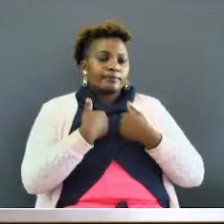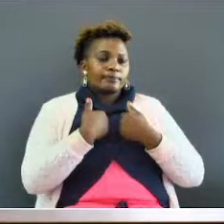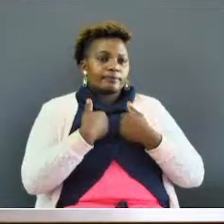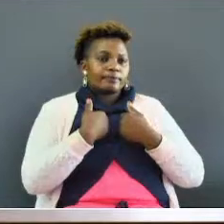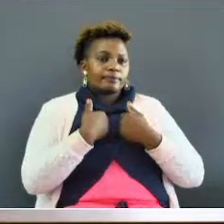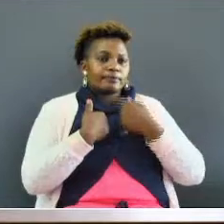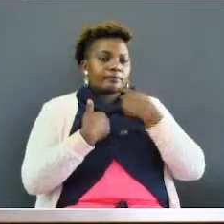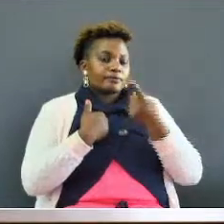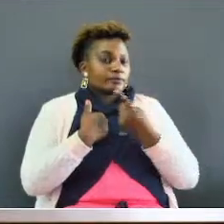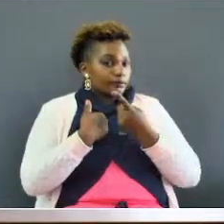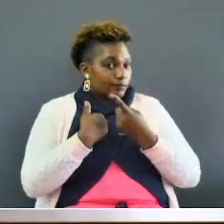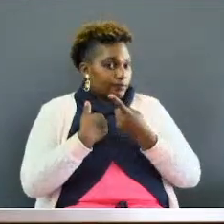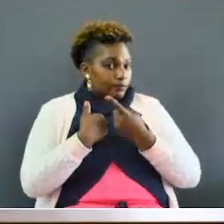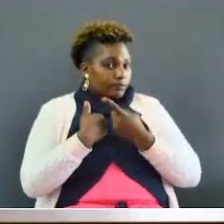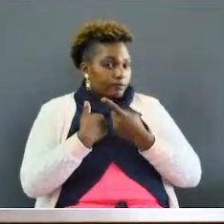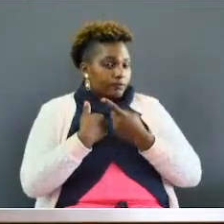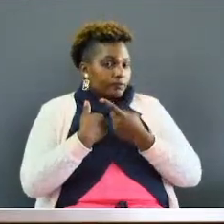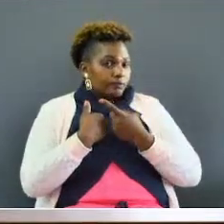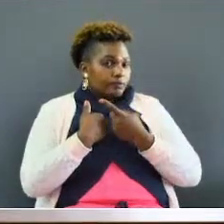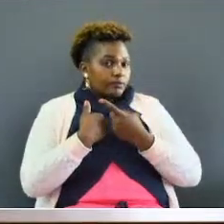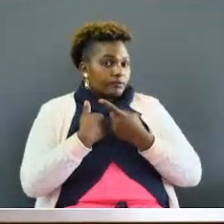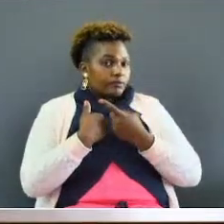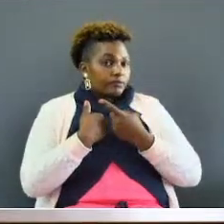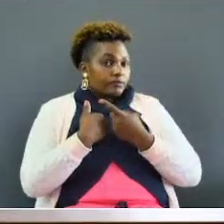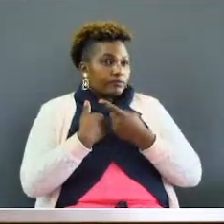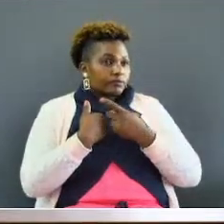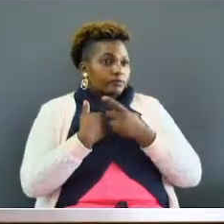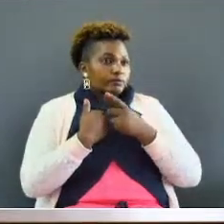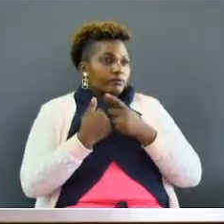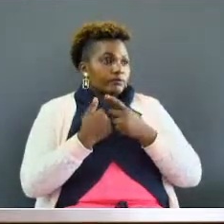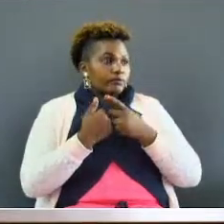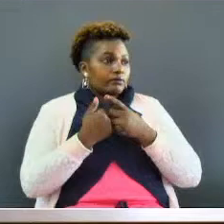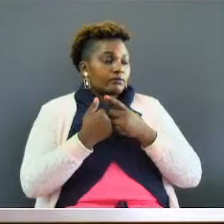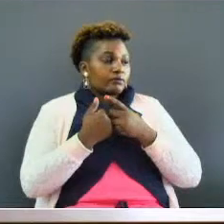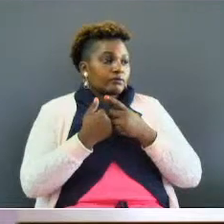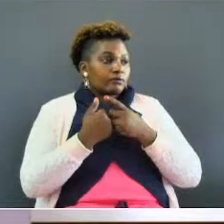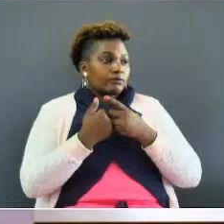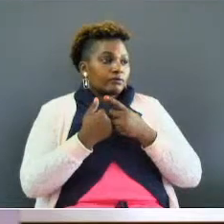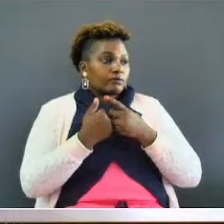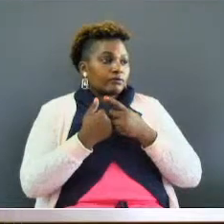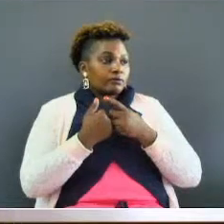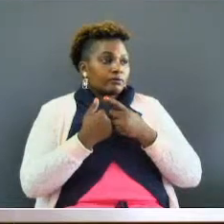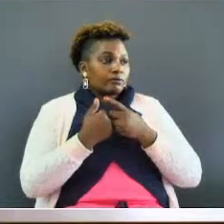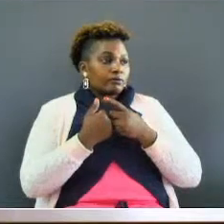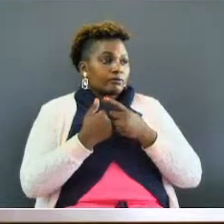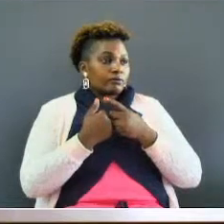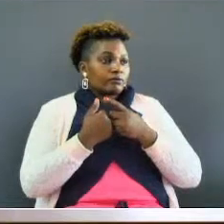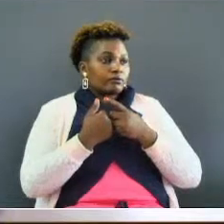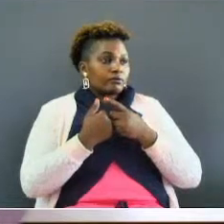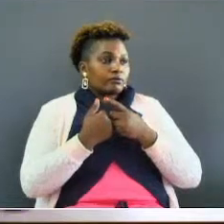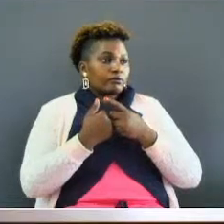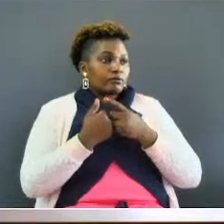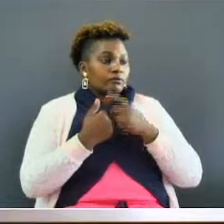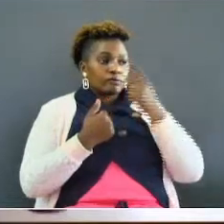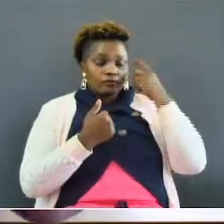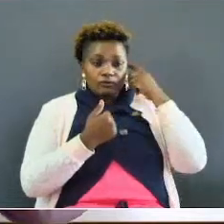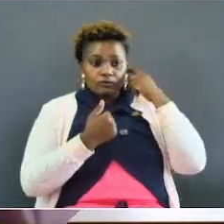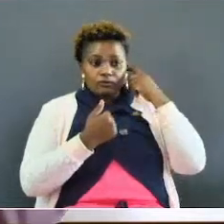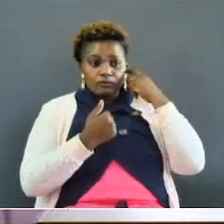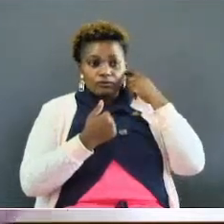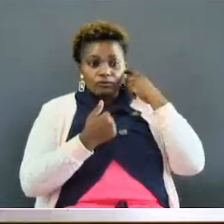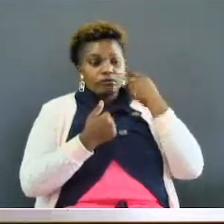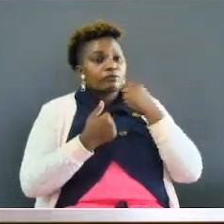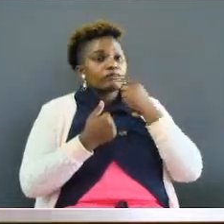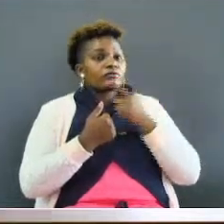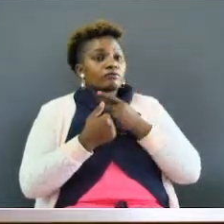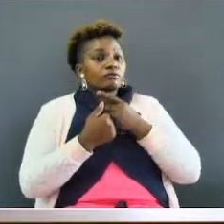And so, let me say a few words. Maybe I'll be given a few minutes off just to